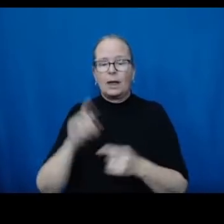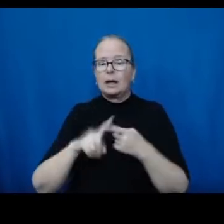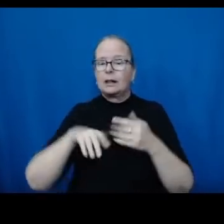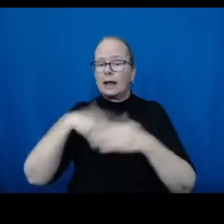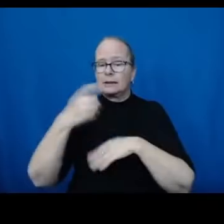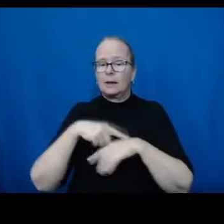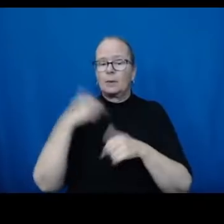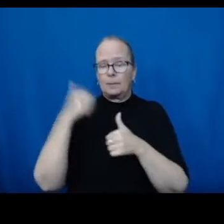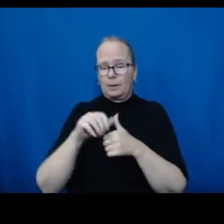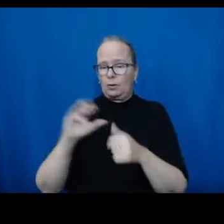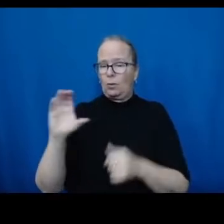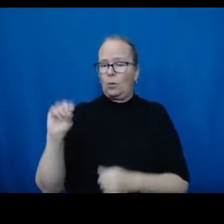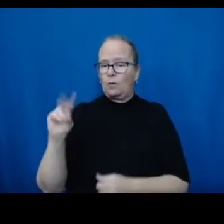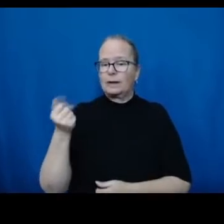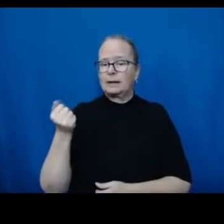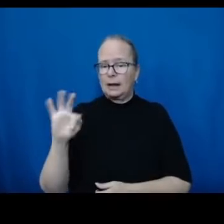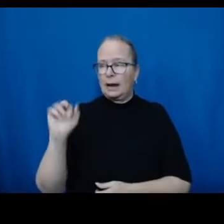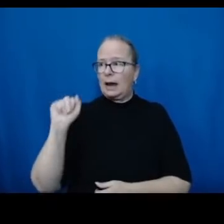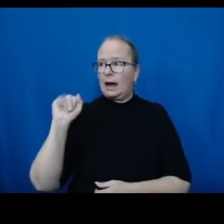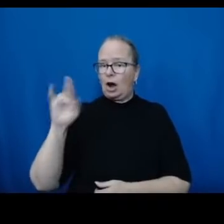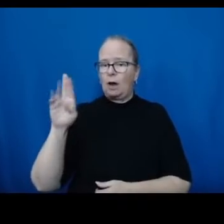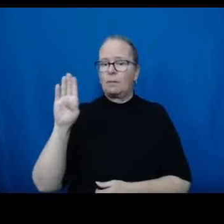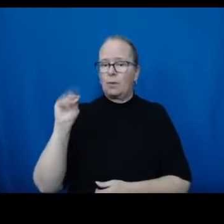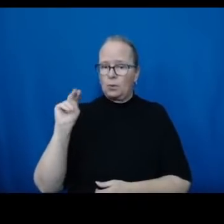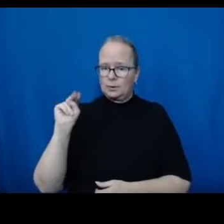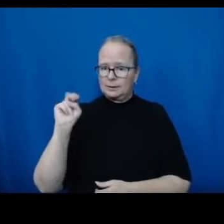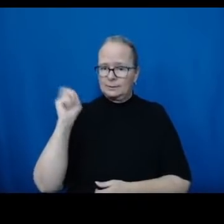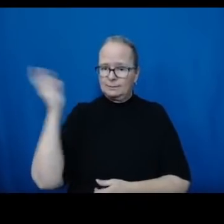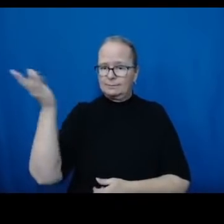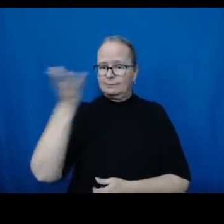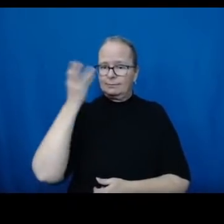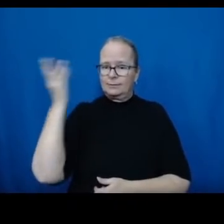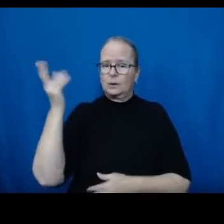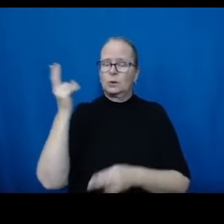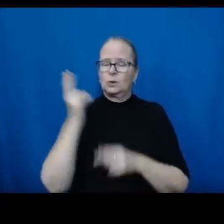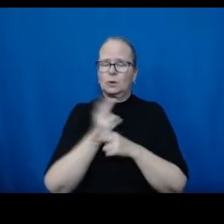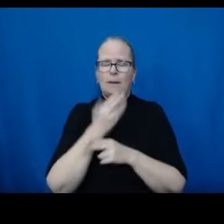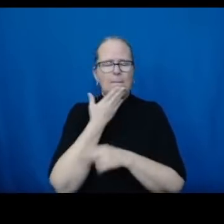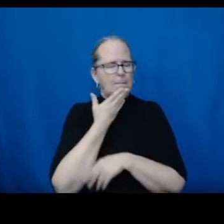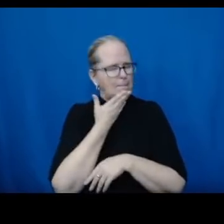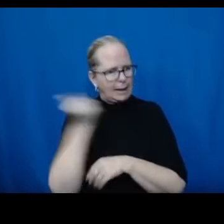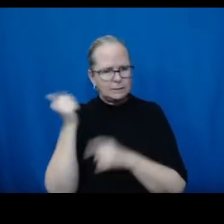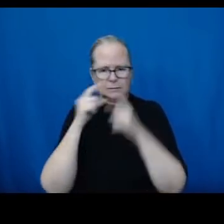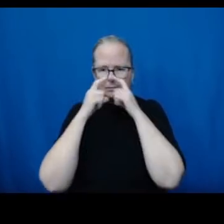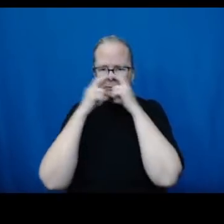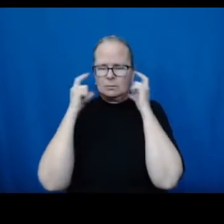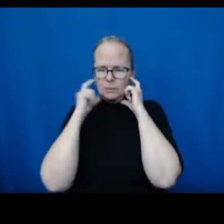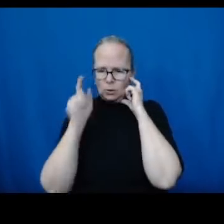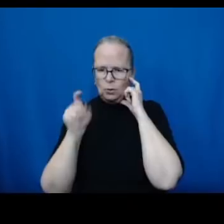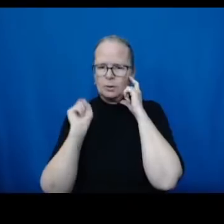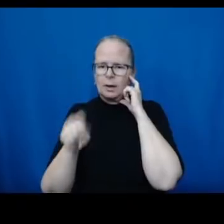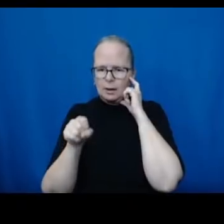have access to, and vaccinations and conversations about them really do